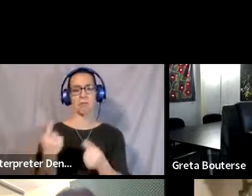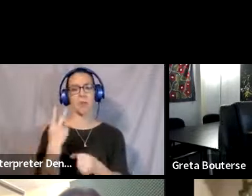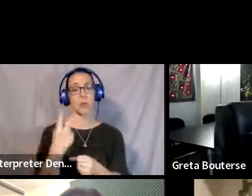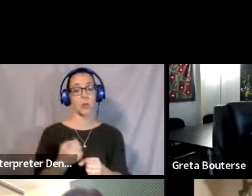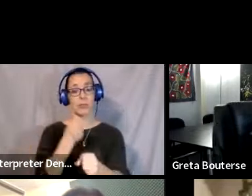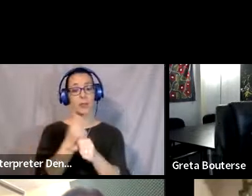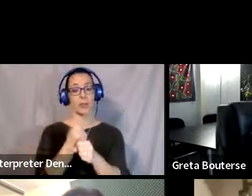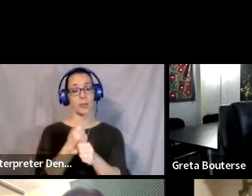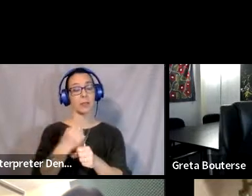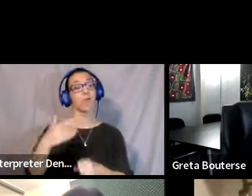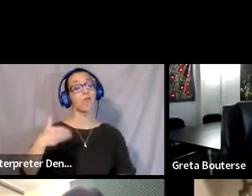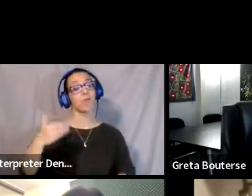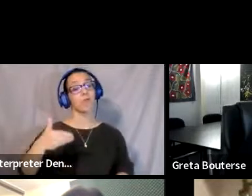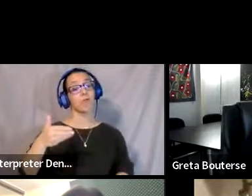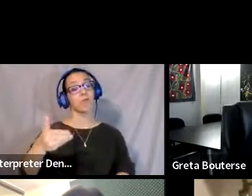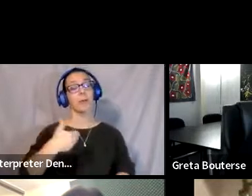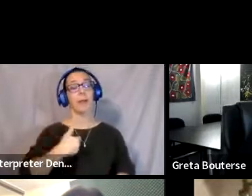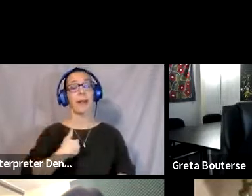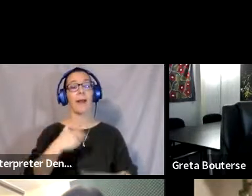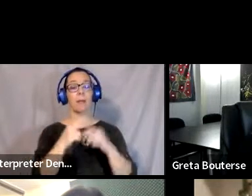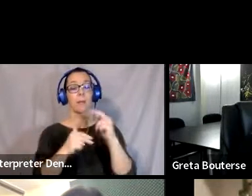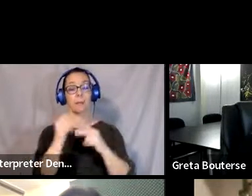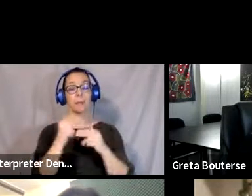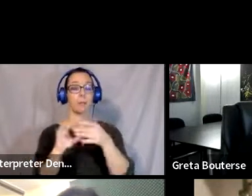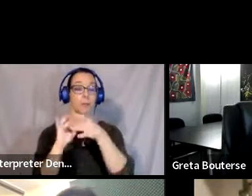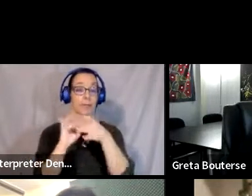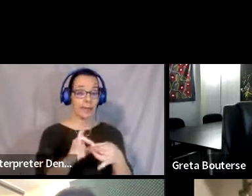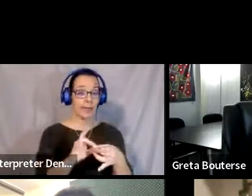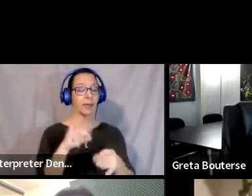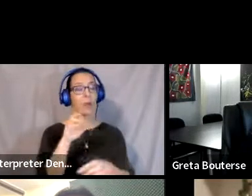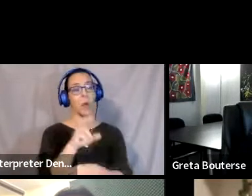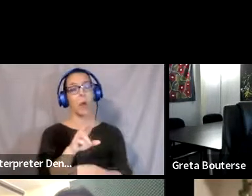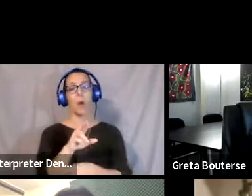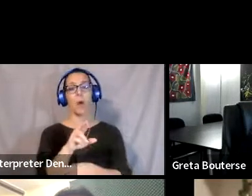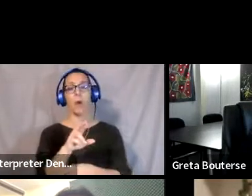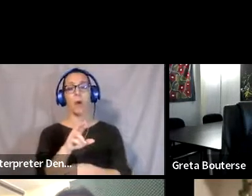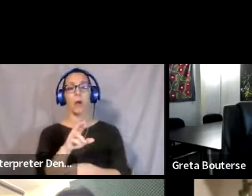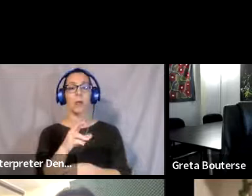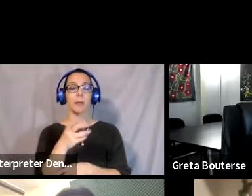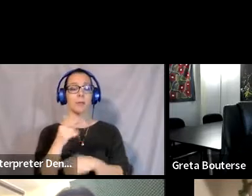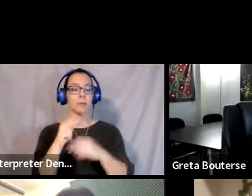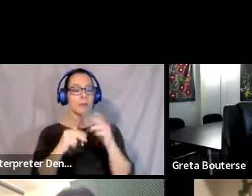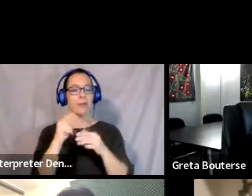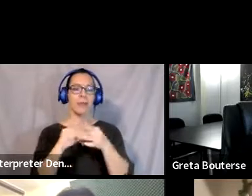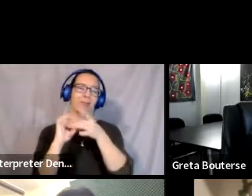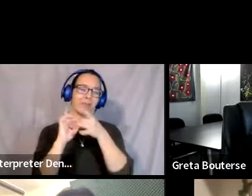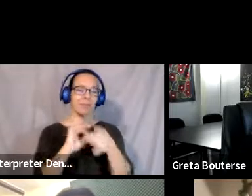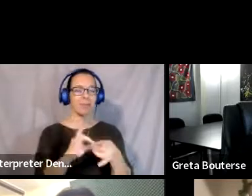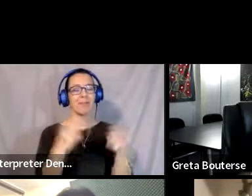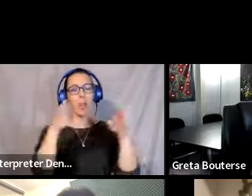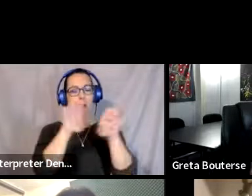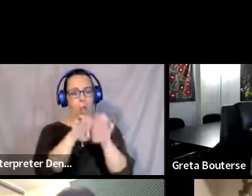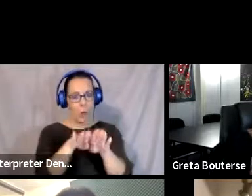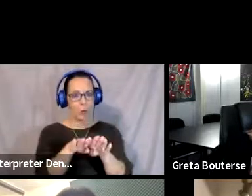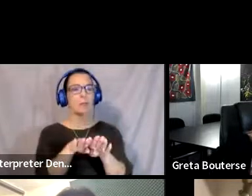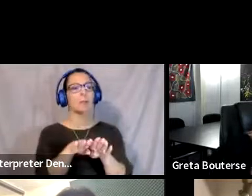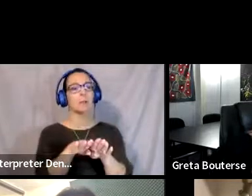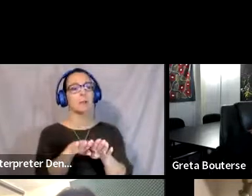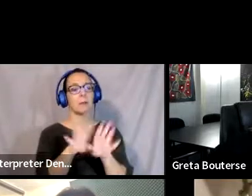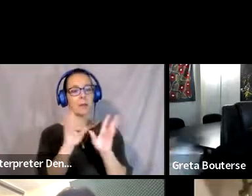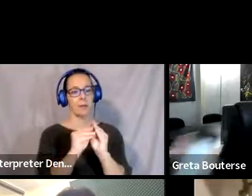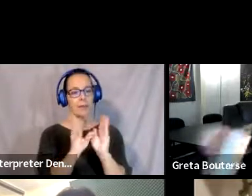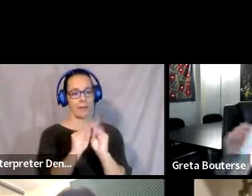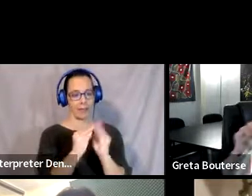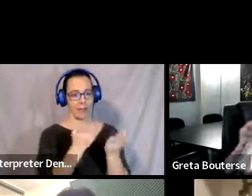periodically, we have facilities related, real estate related, closed session items related to a facility for